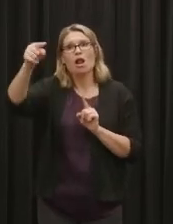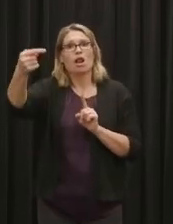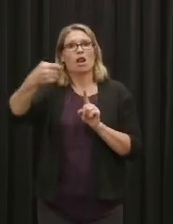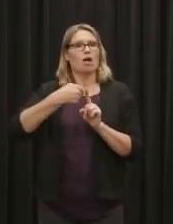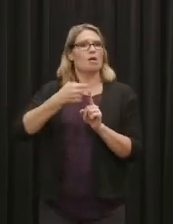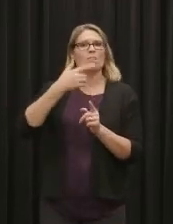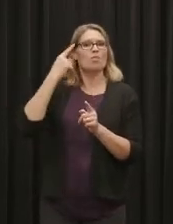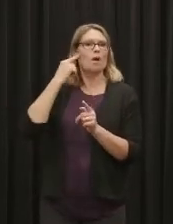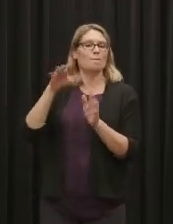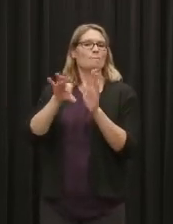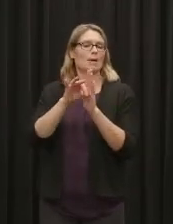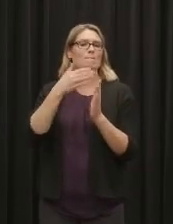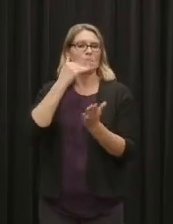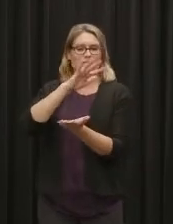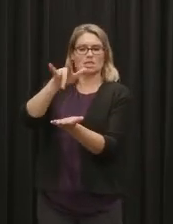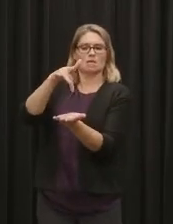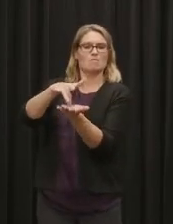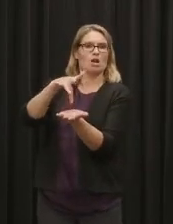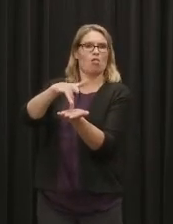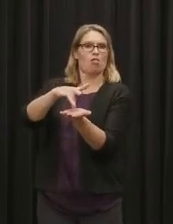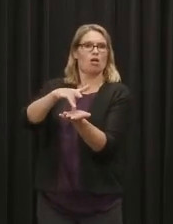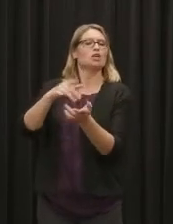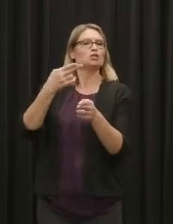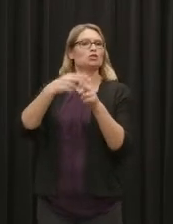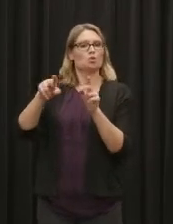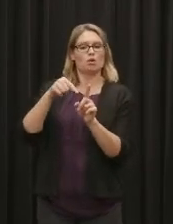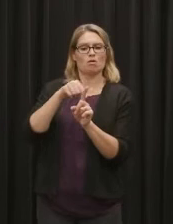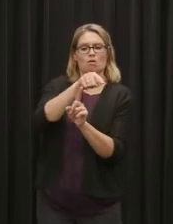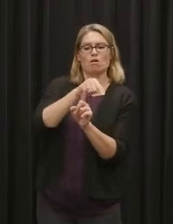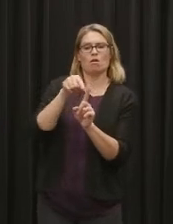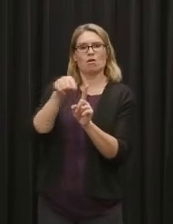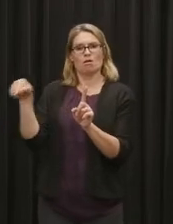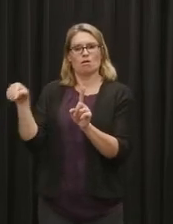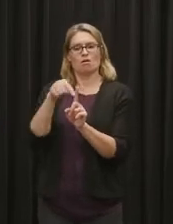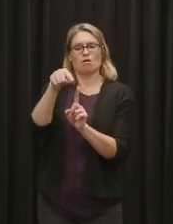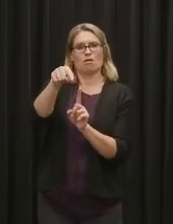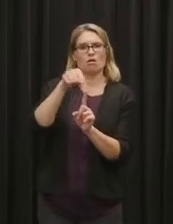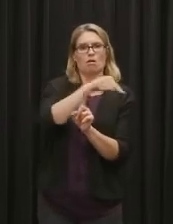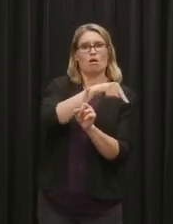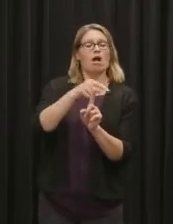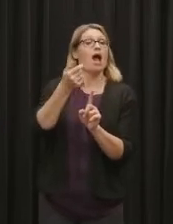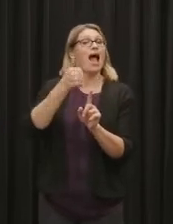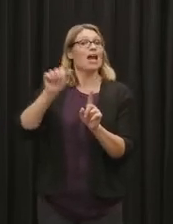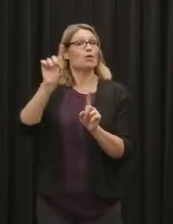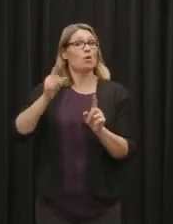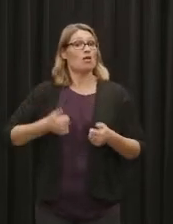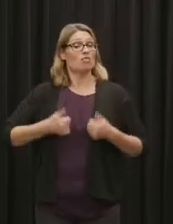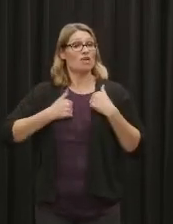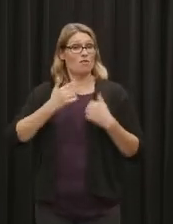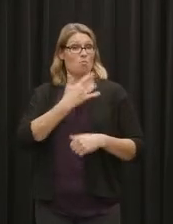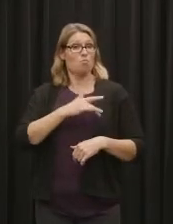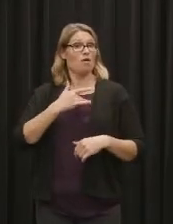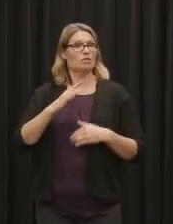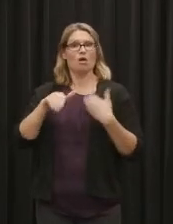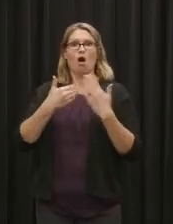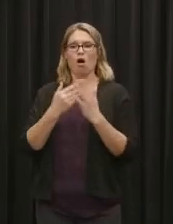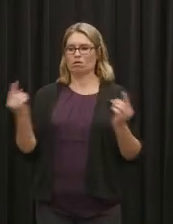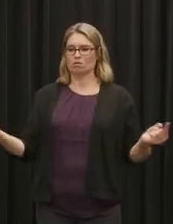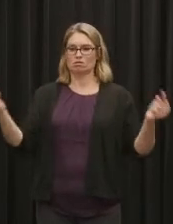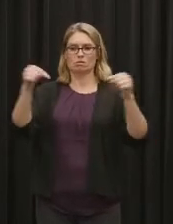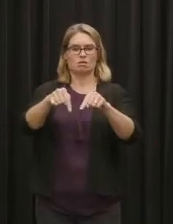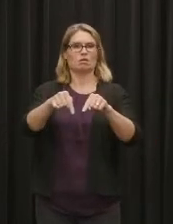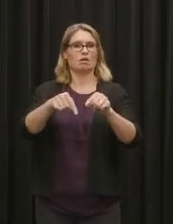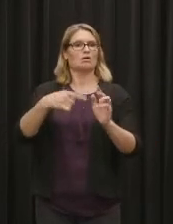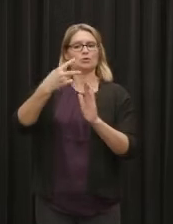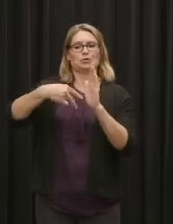the province. Whereas centrally, it essentially means people from anywhere in the province could get to this facility